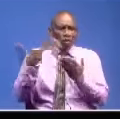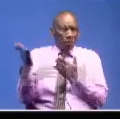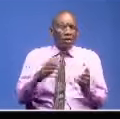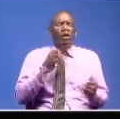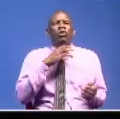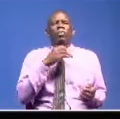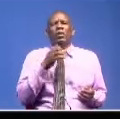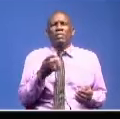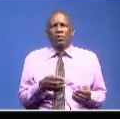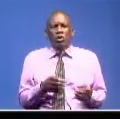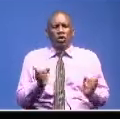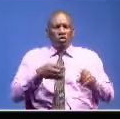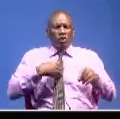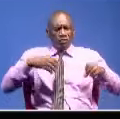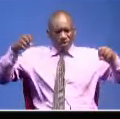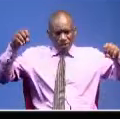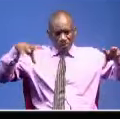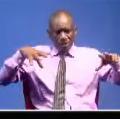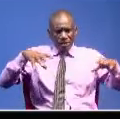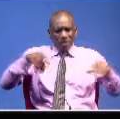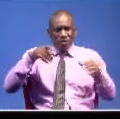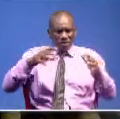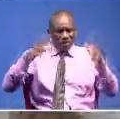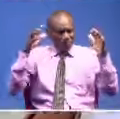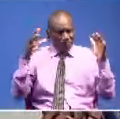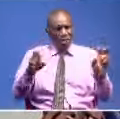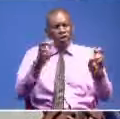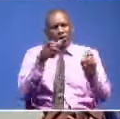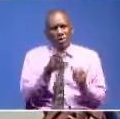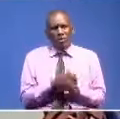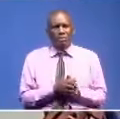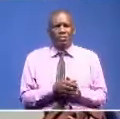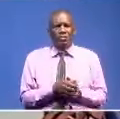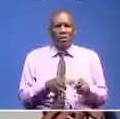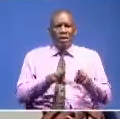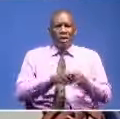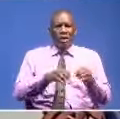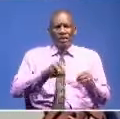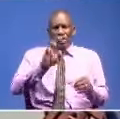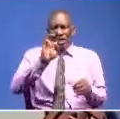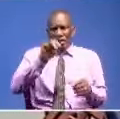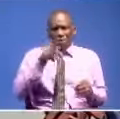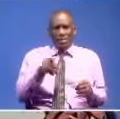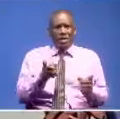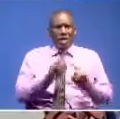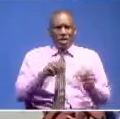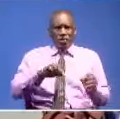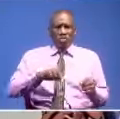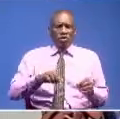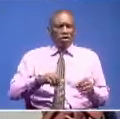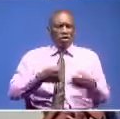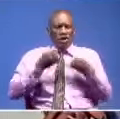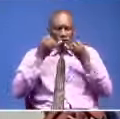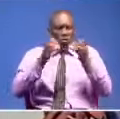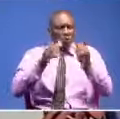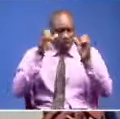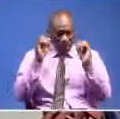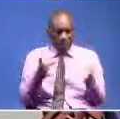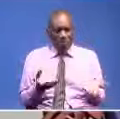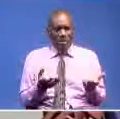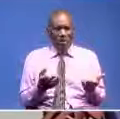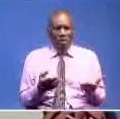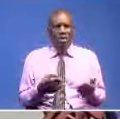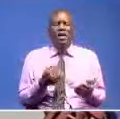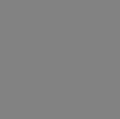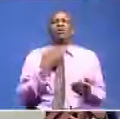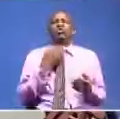what's causing the uproar? The lack of transparency is a big issue. As a legislator, I don't feel well informed, all right?